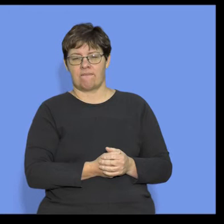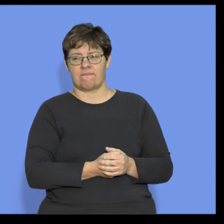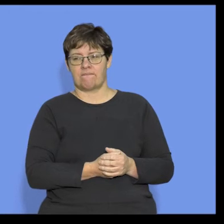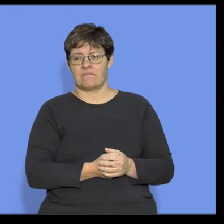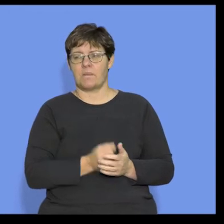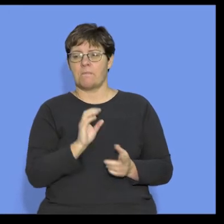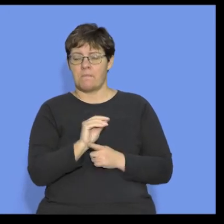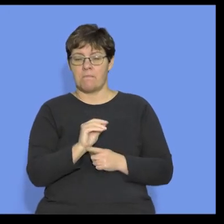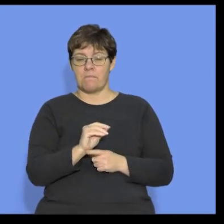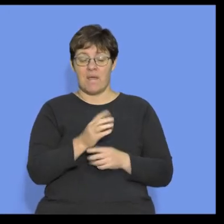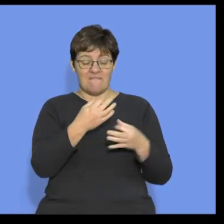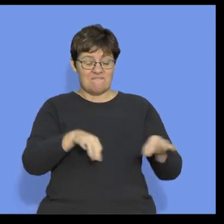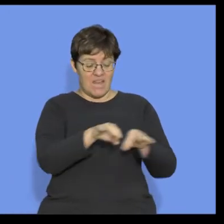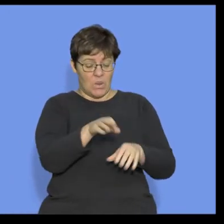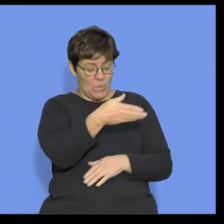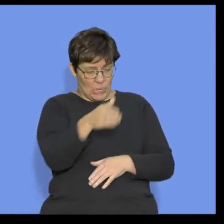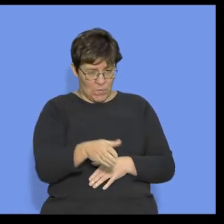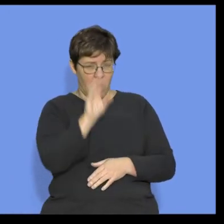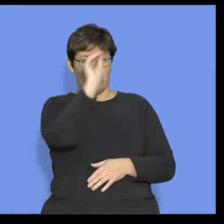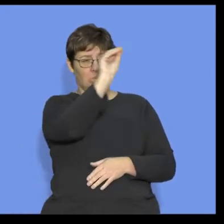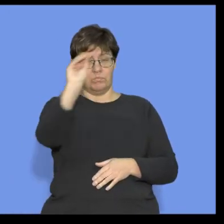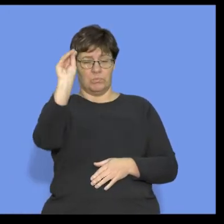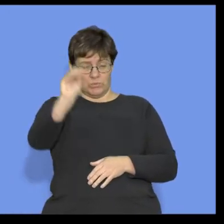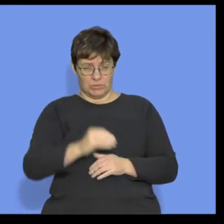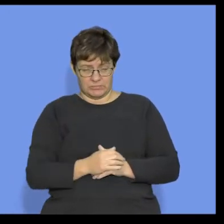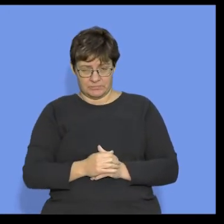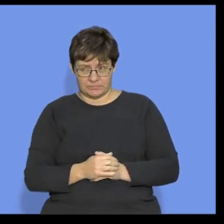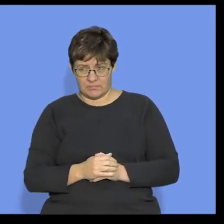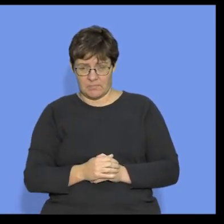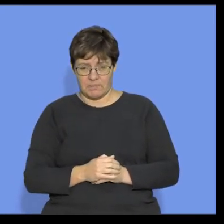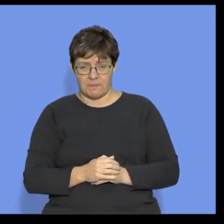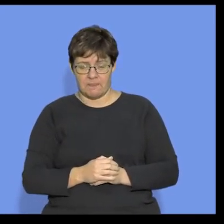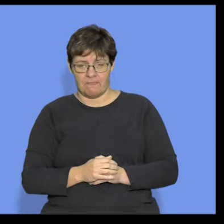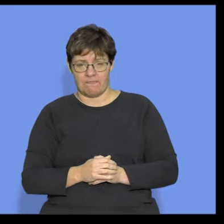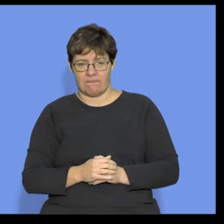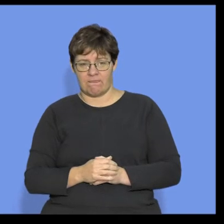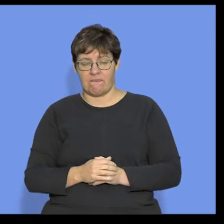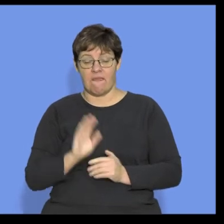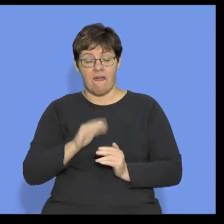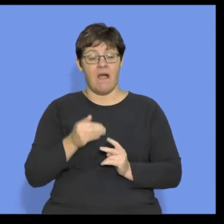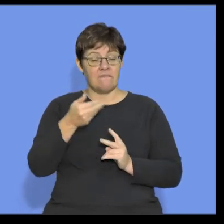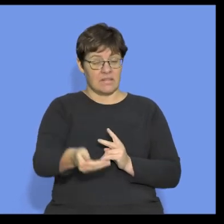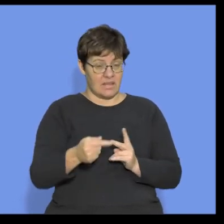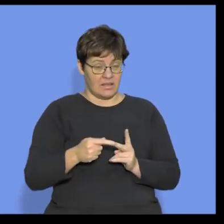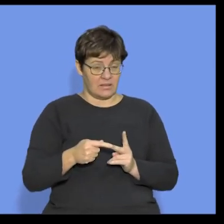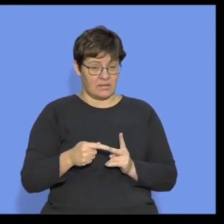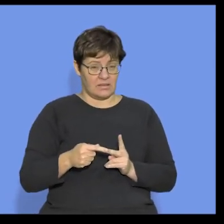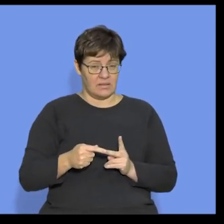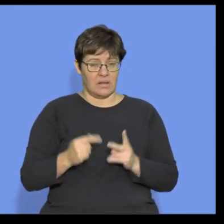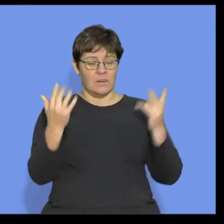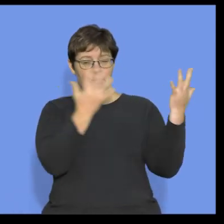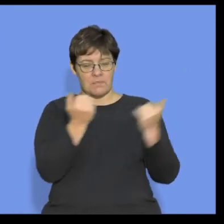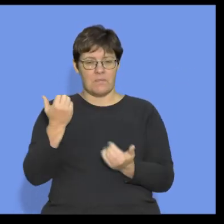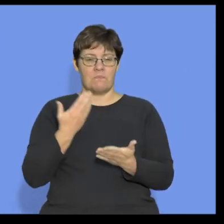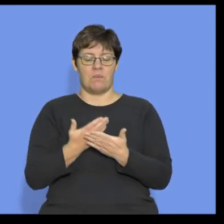are going to fill in the missing values on the table, which you've done so far. After that, calculate what